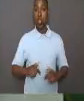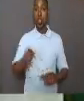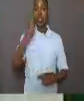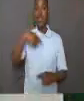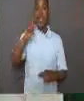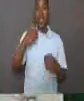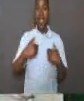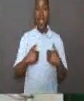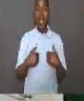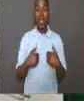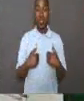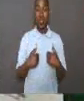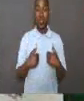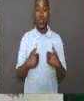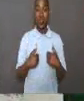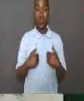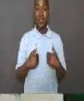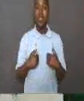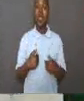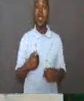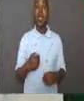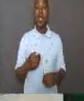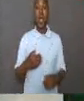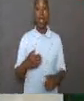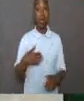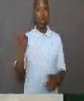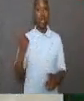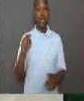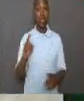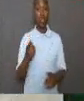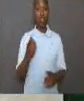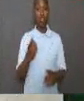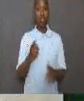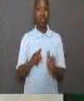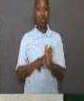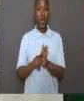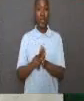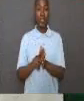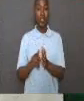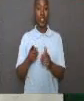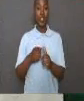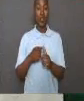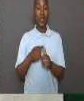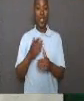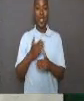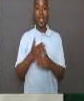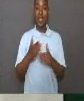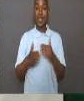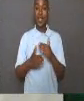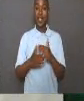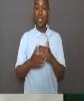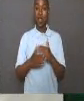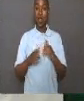Typically, the young parasite will live the first stages of its